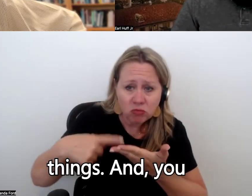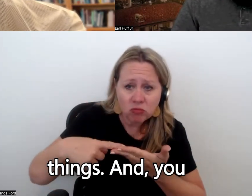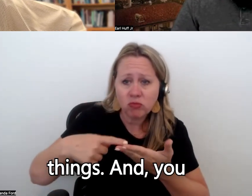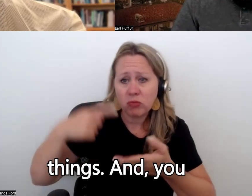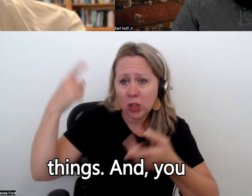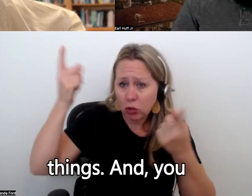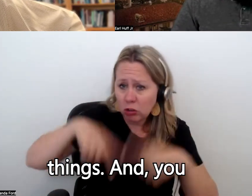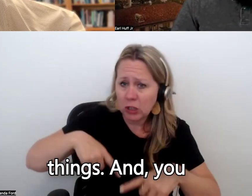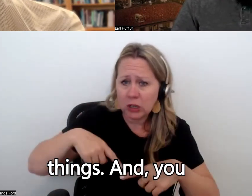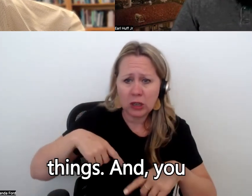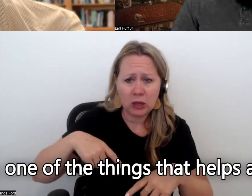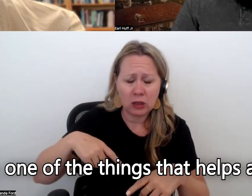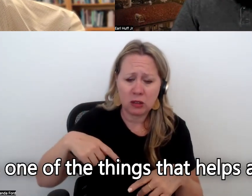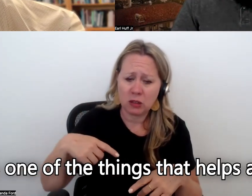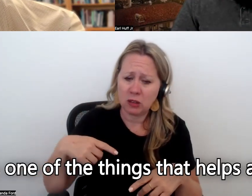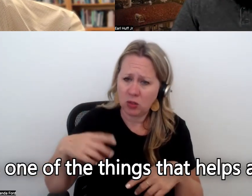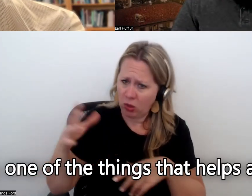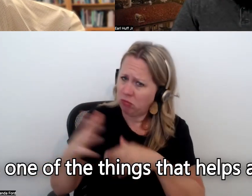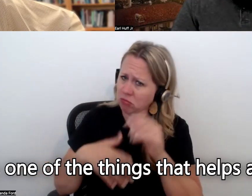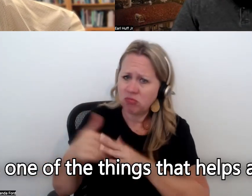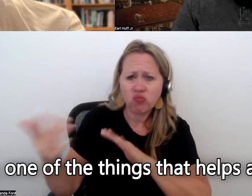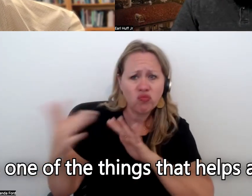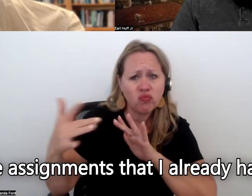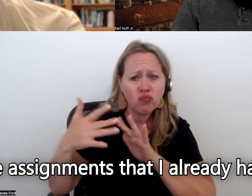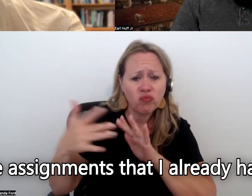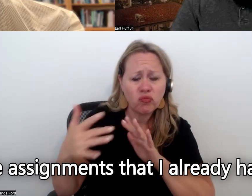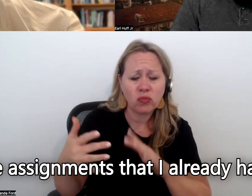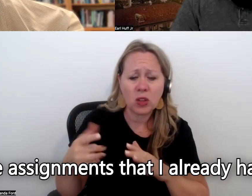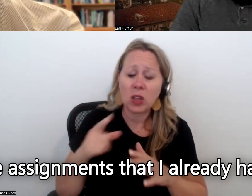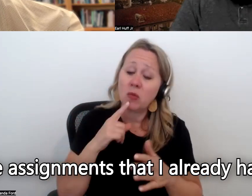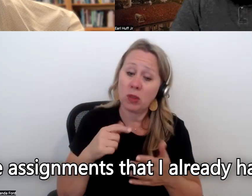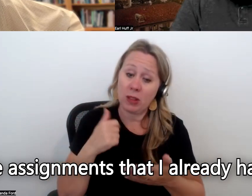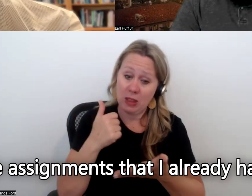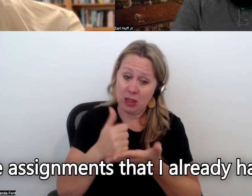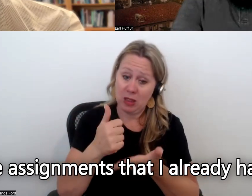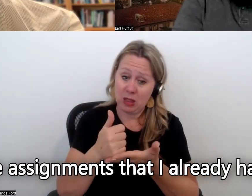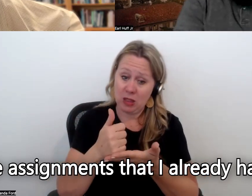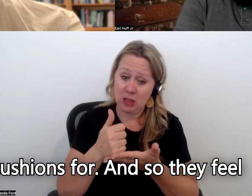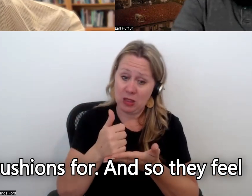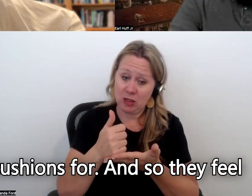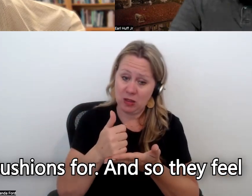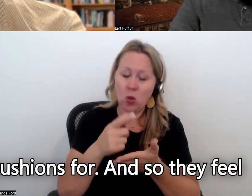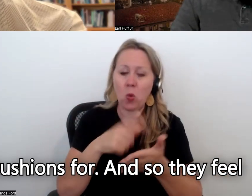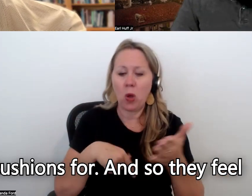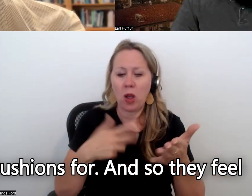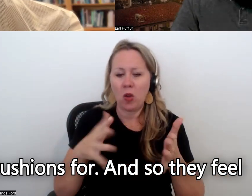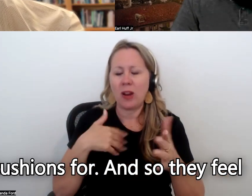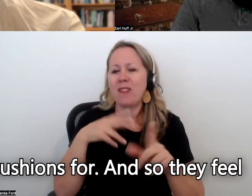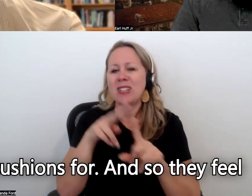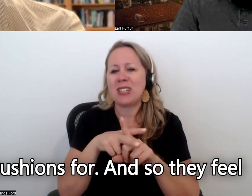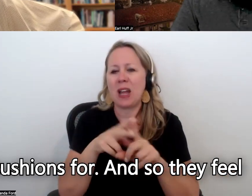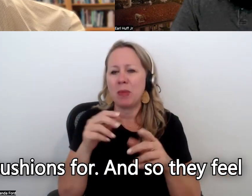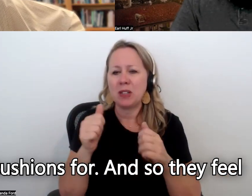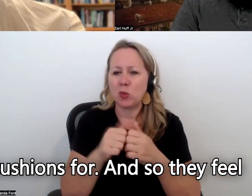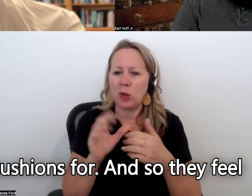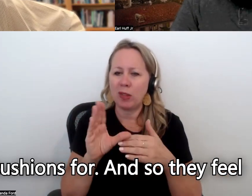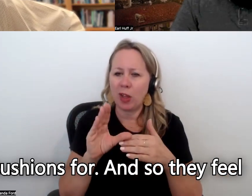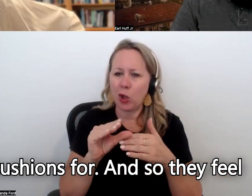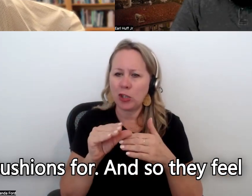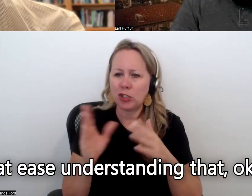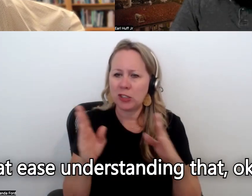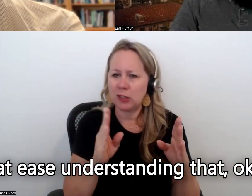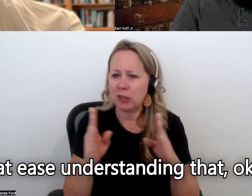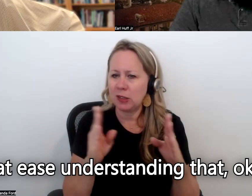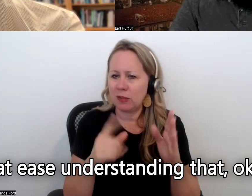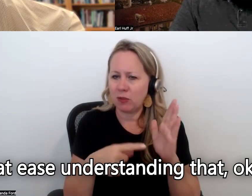Um, and one of the things that helps a lot is the assignments that I already have cushions for. Um, and so